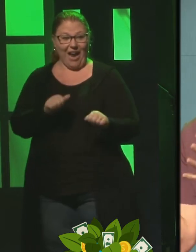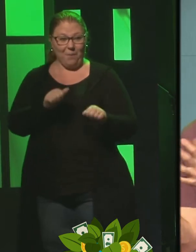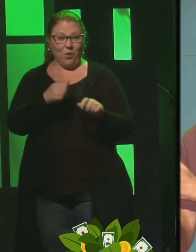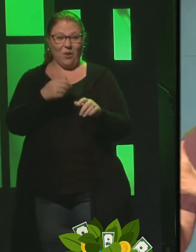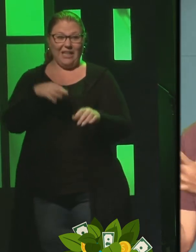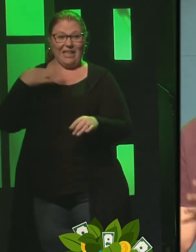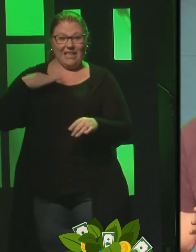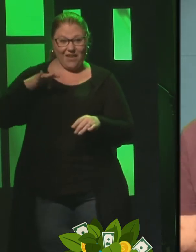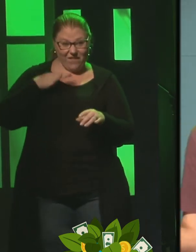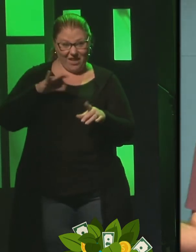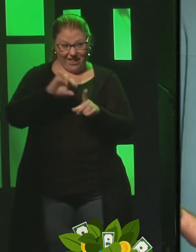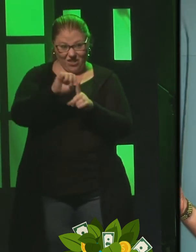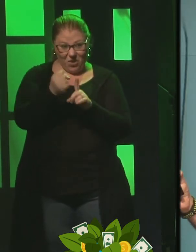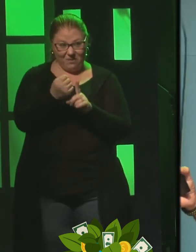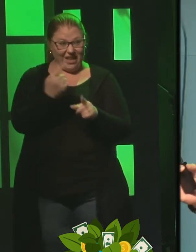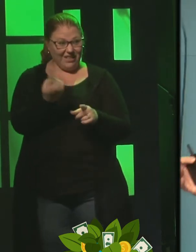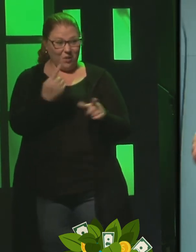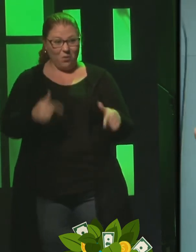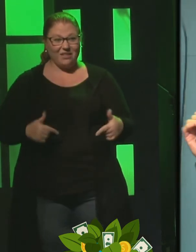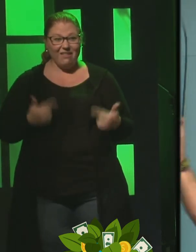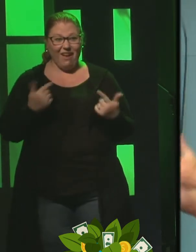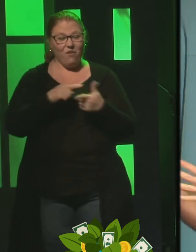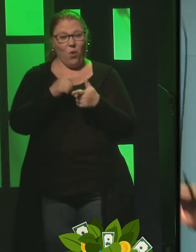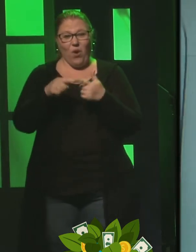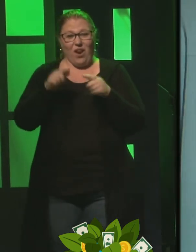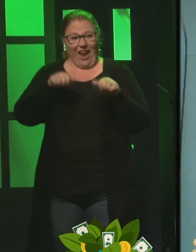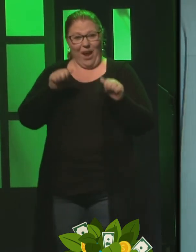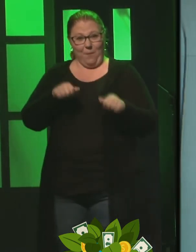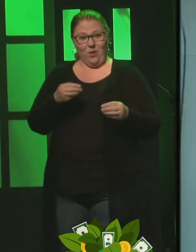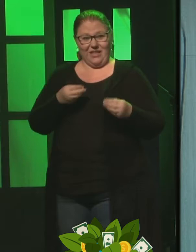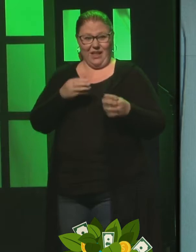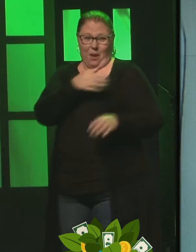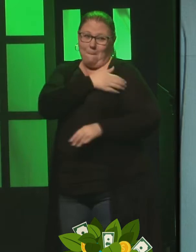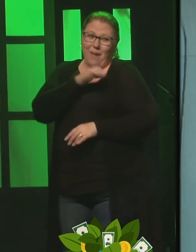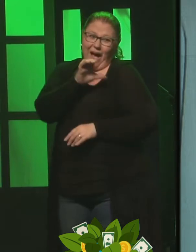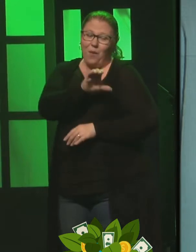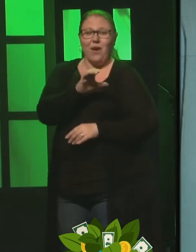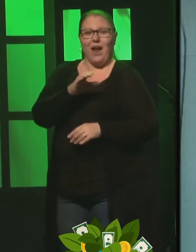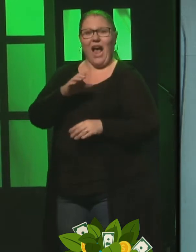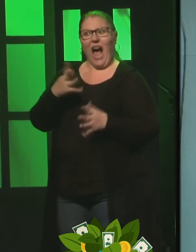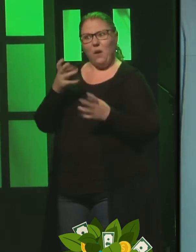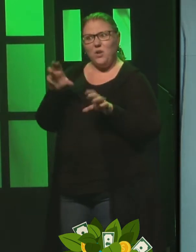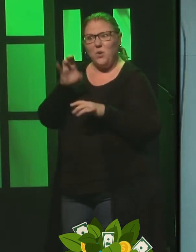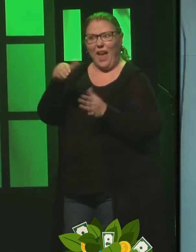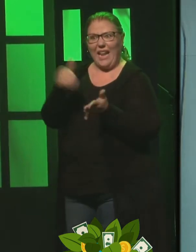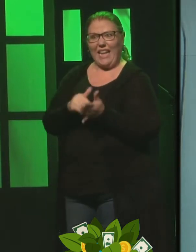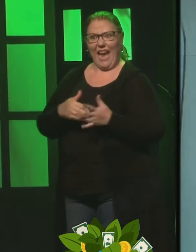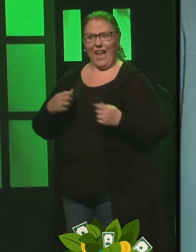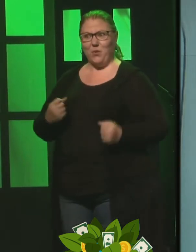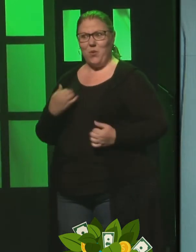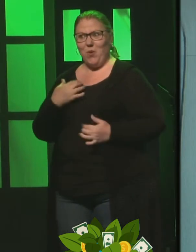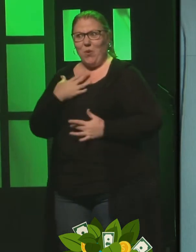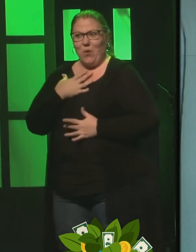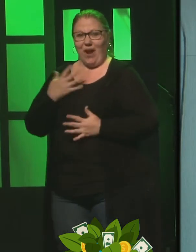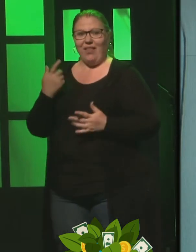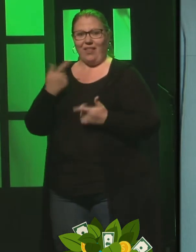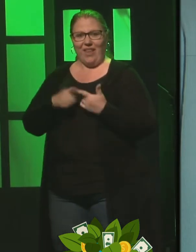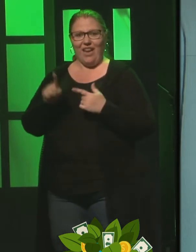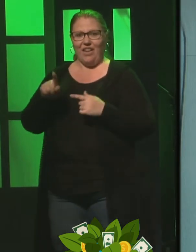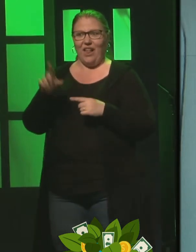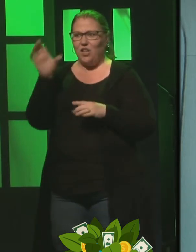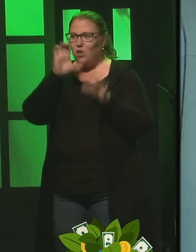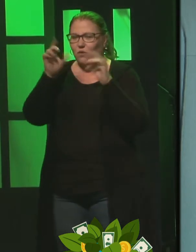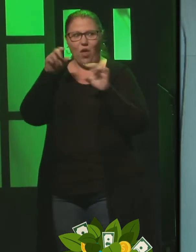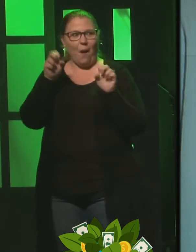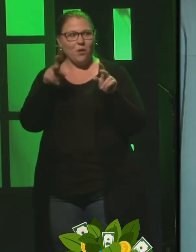some circumstance in somebody's life, where you were able to empower something, man, that just is like, I want to do it again. And then you look for the